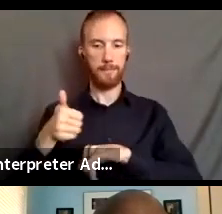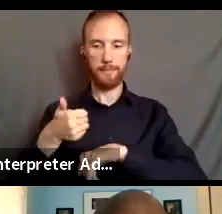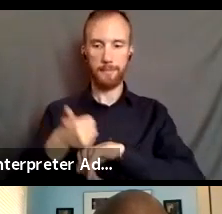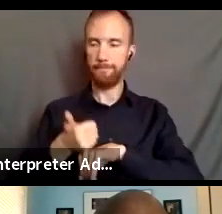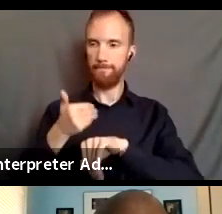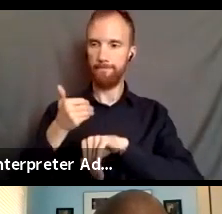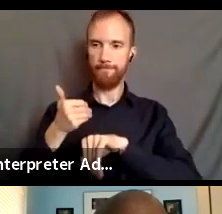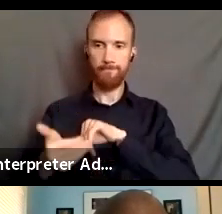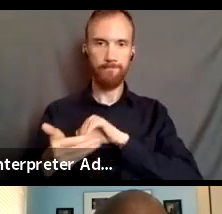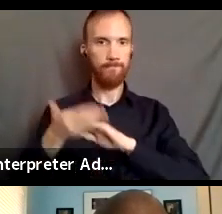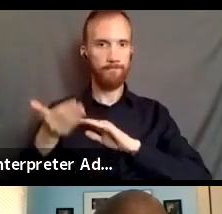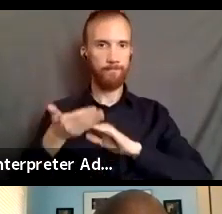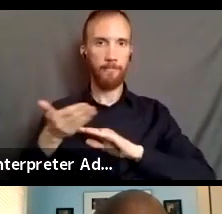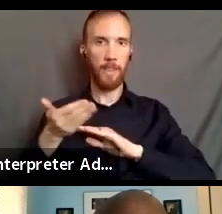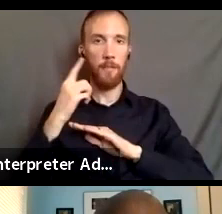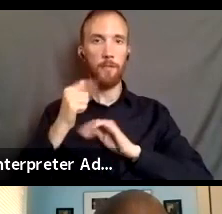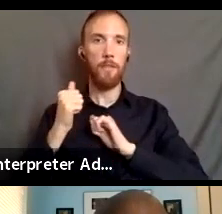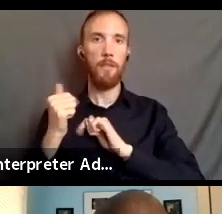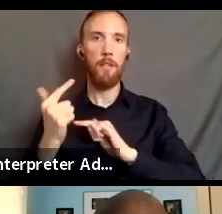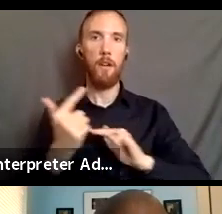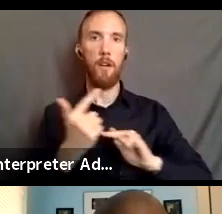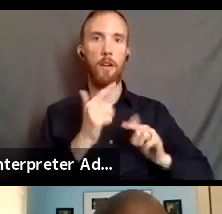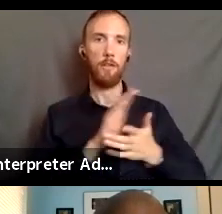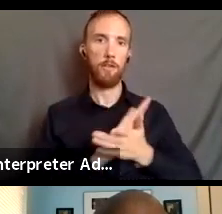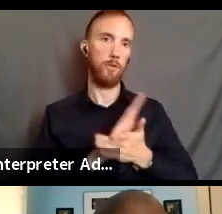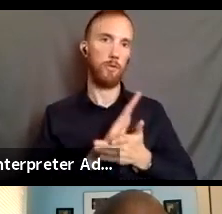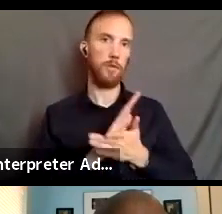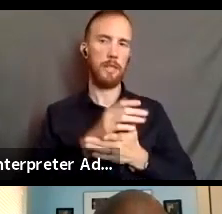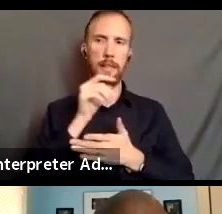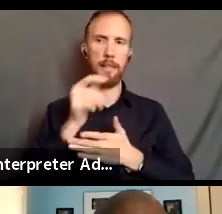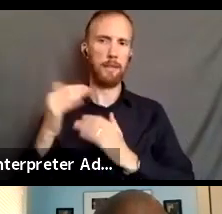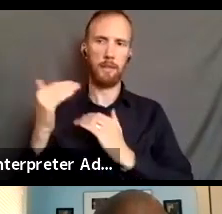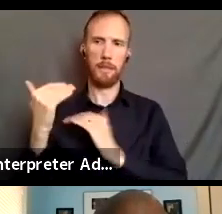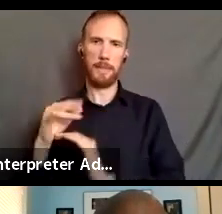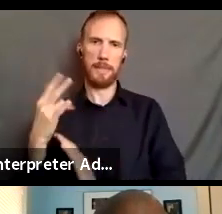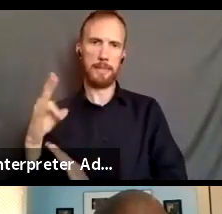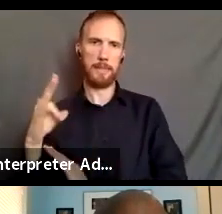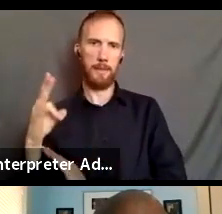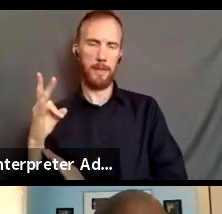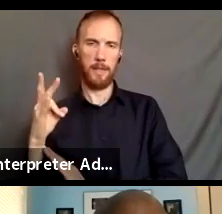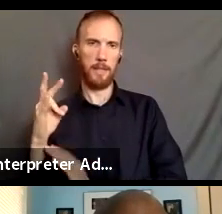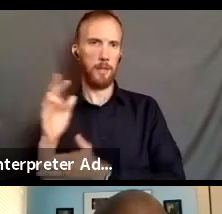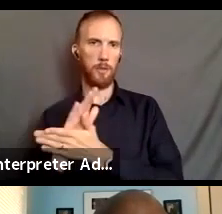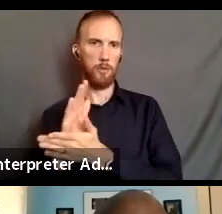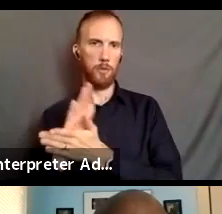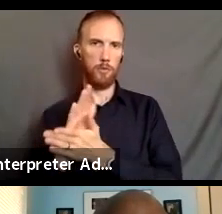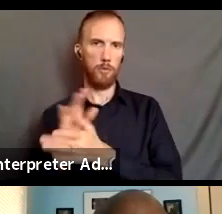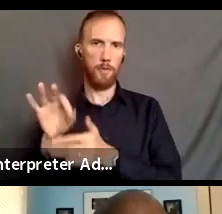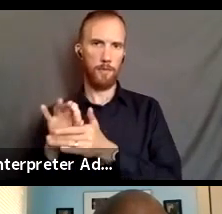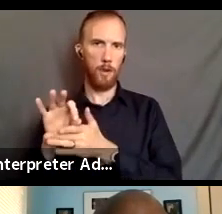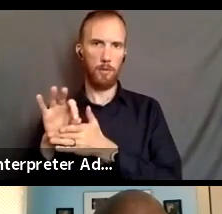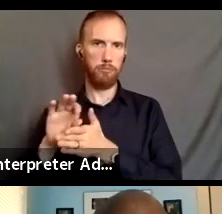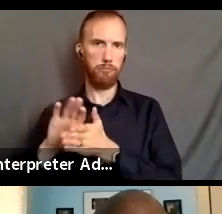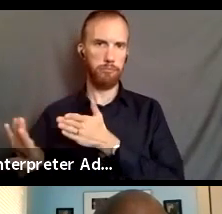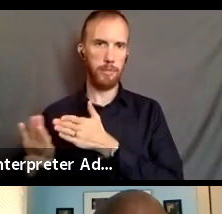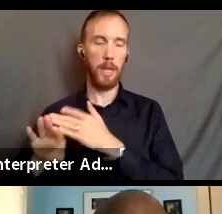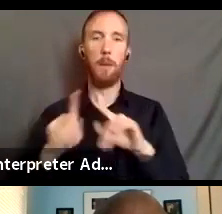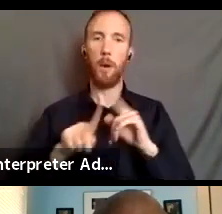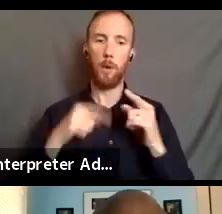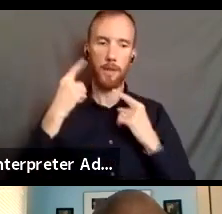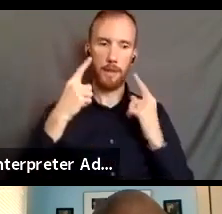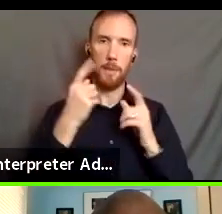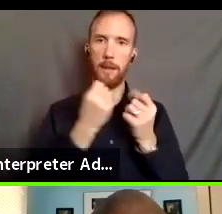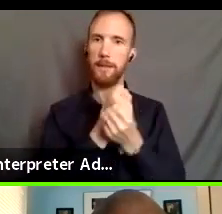schools by the way so not just the schools we're talking about here the whole district um we're looking at all of our safety plans thank you so